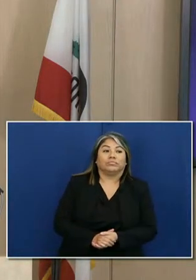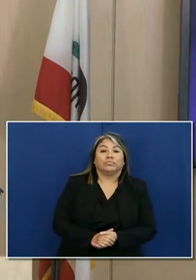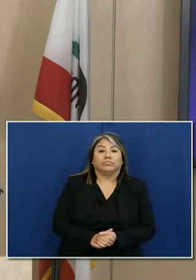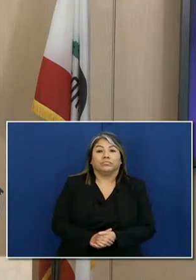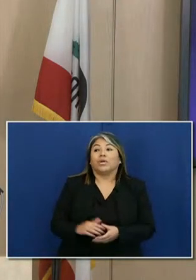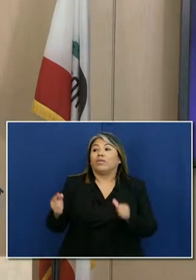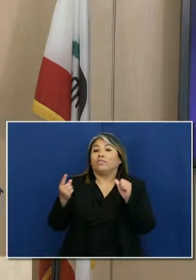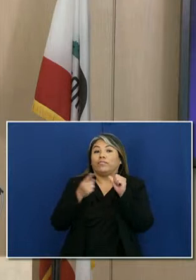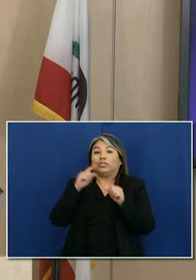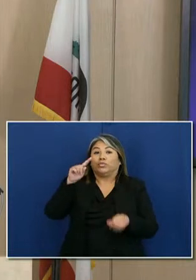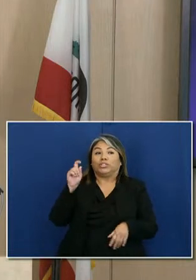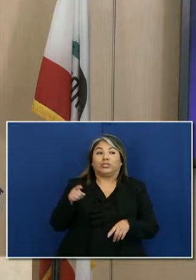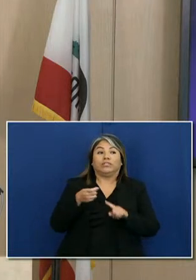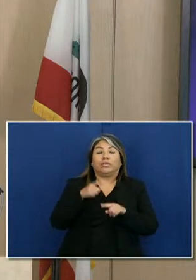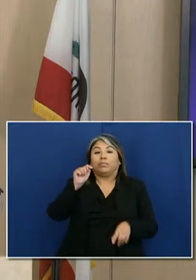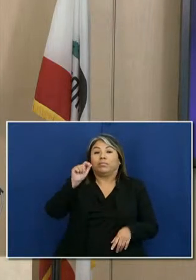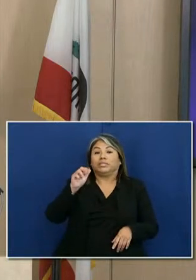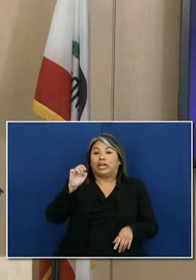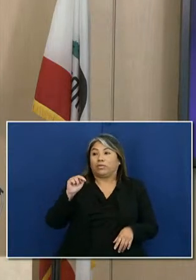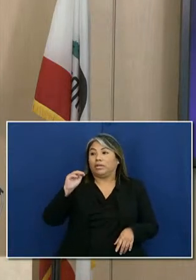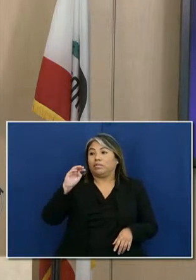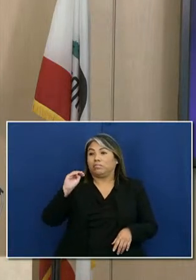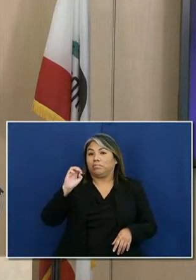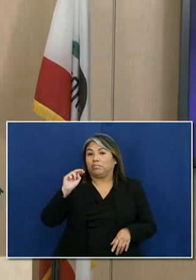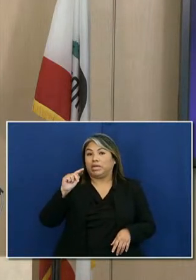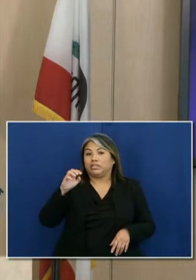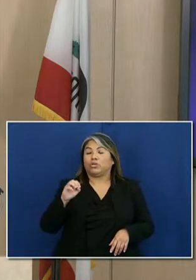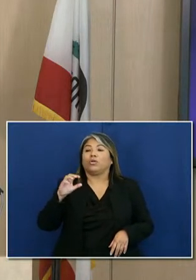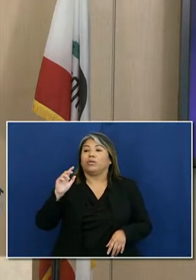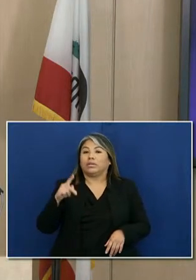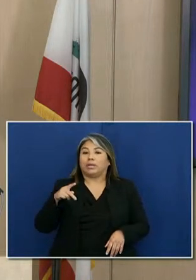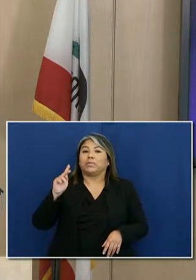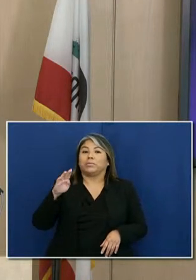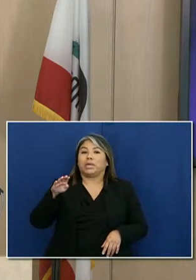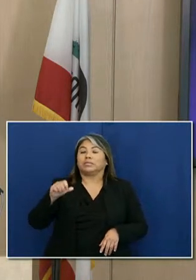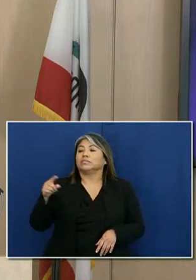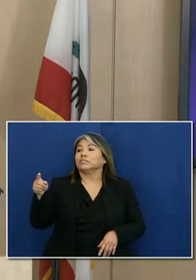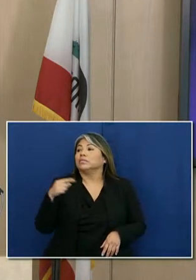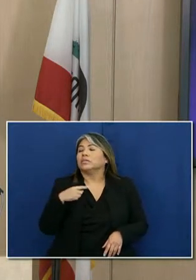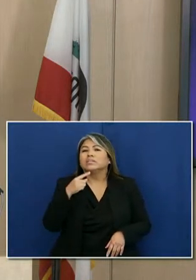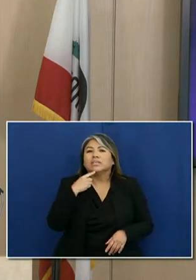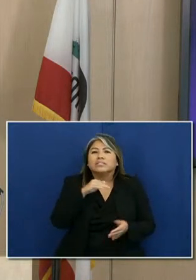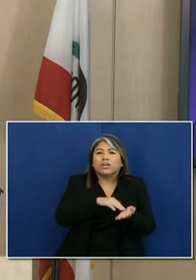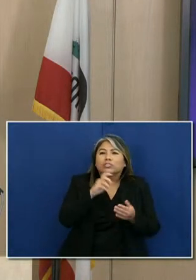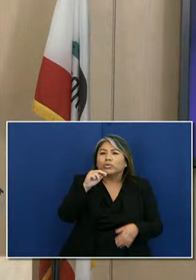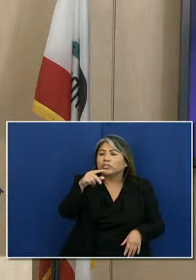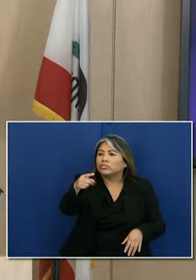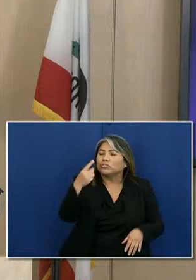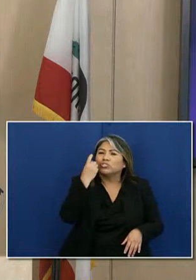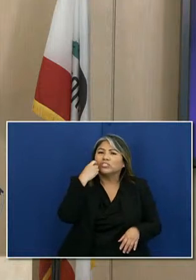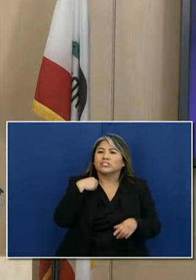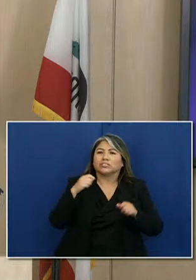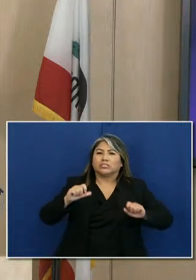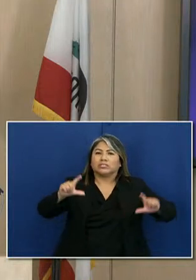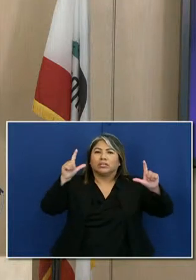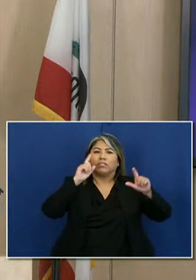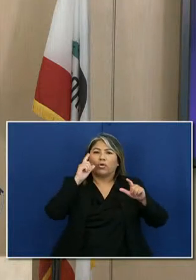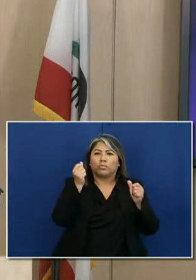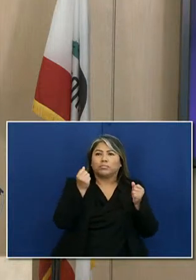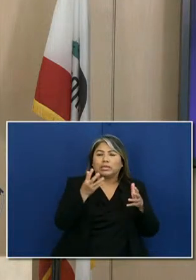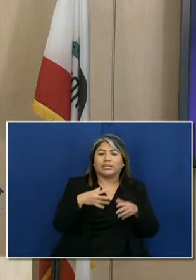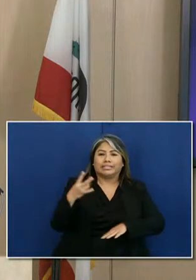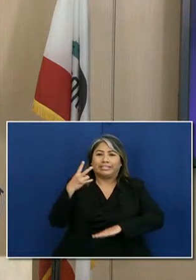Hi, thank you. I actually have two. Dr. Wooten, you just showed a chart showing the case rate calculations for multiple 7-day